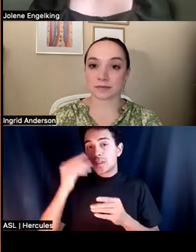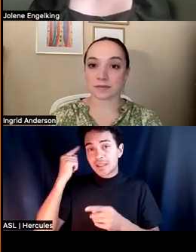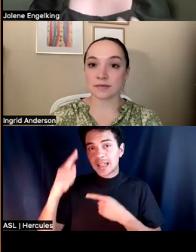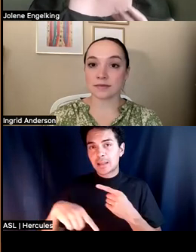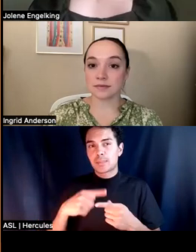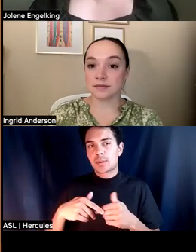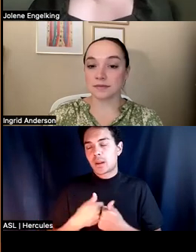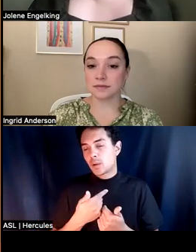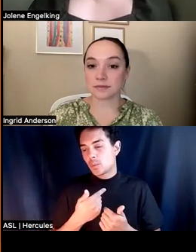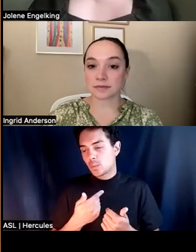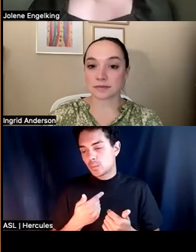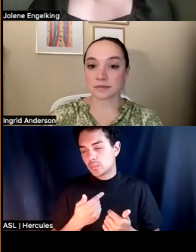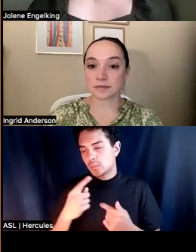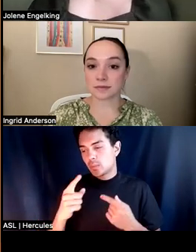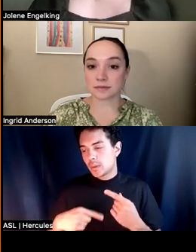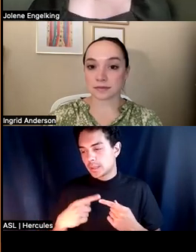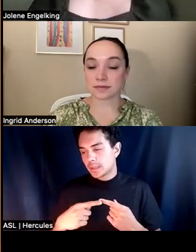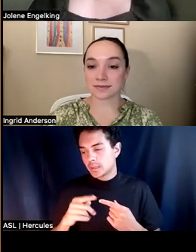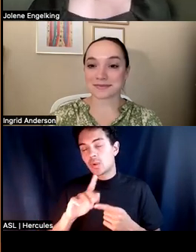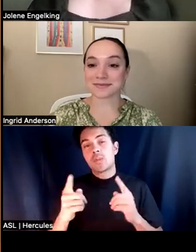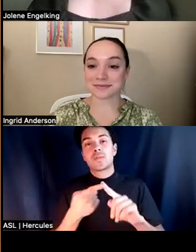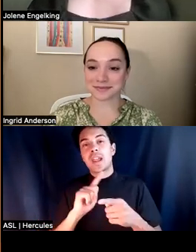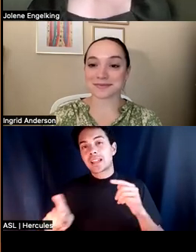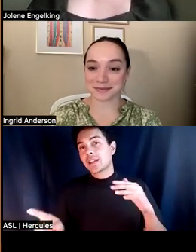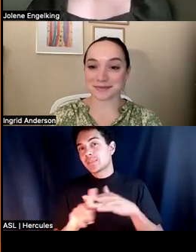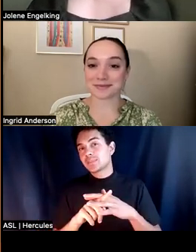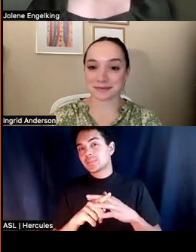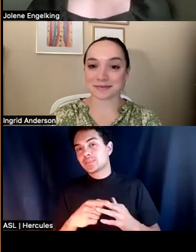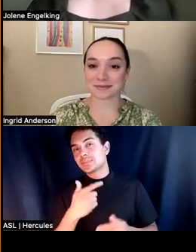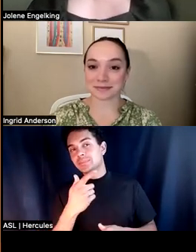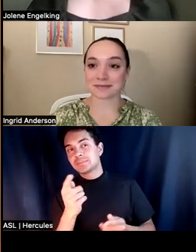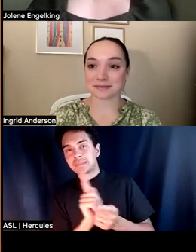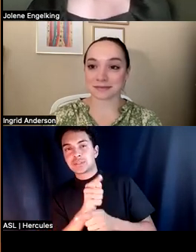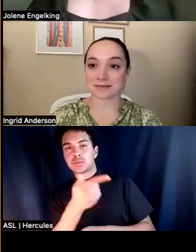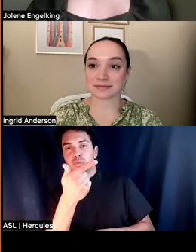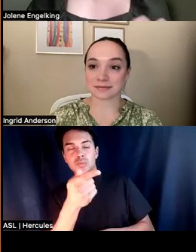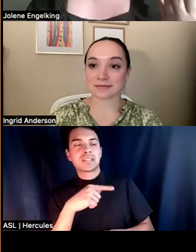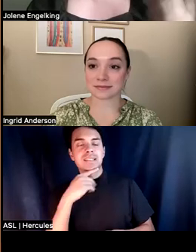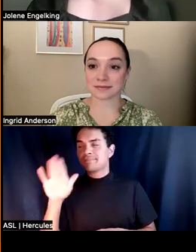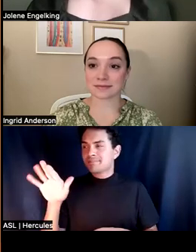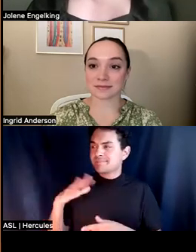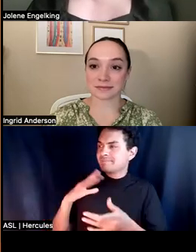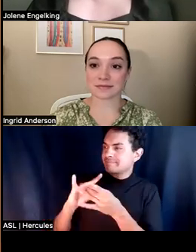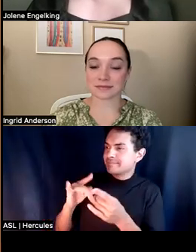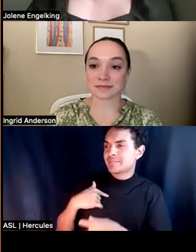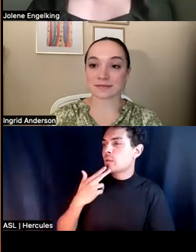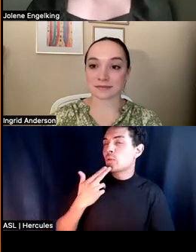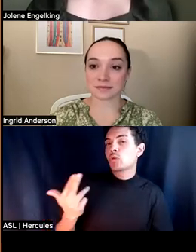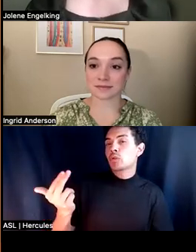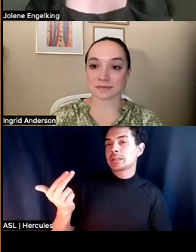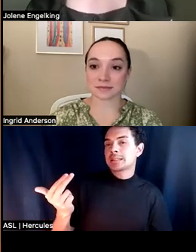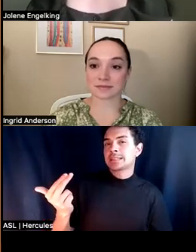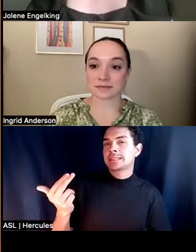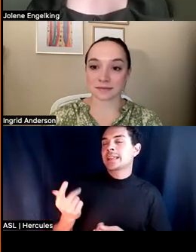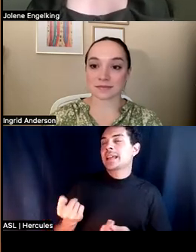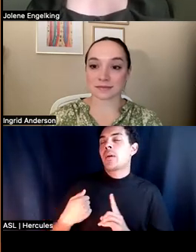how when your friend comes to you and talks to you about something that happened to them when they were, 13 years old, how are